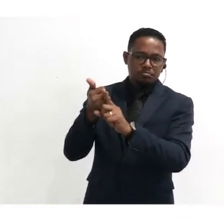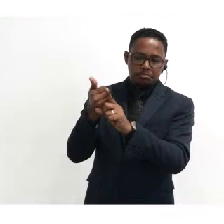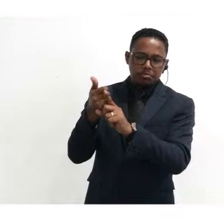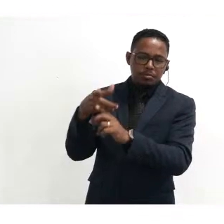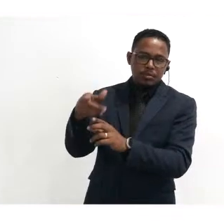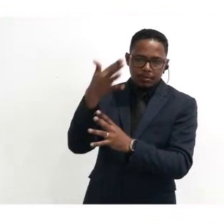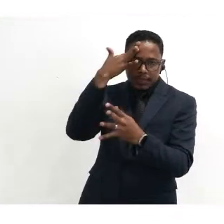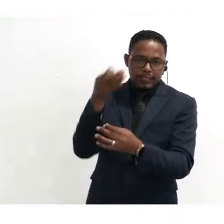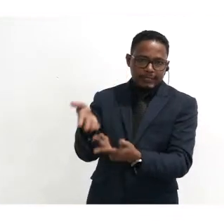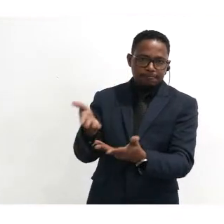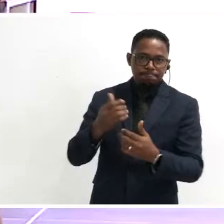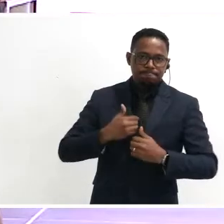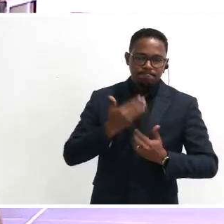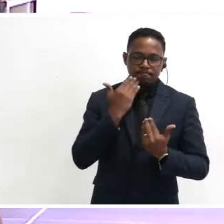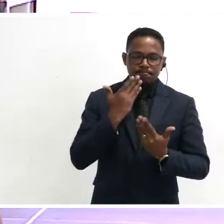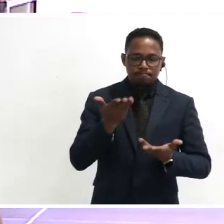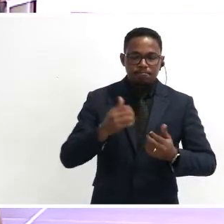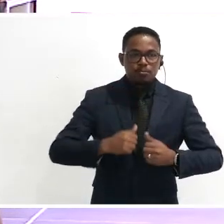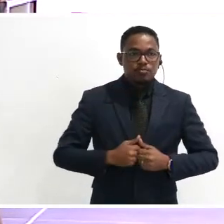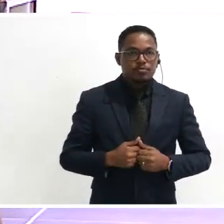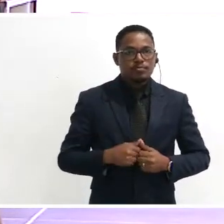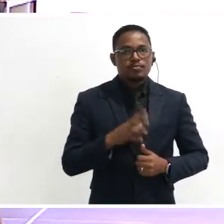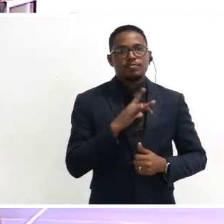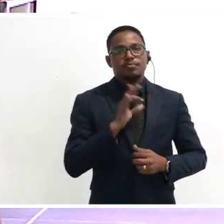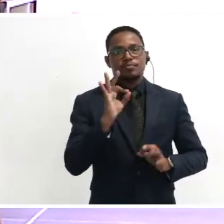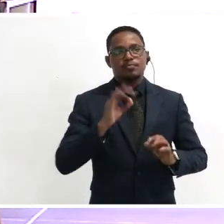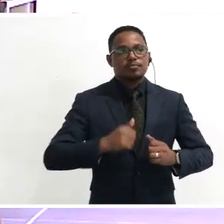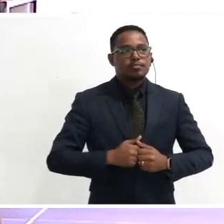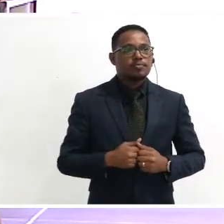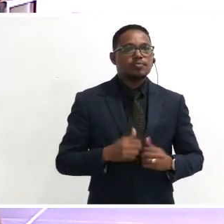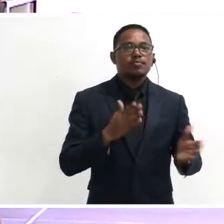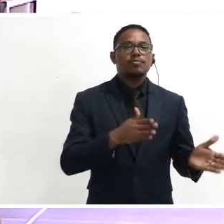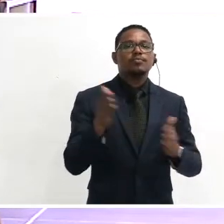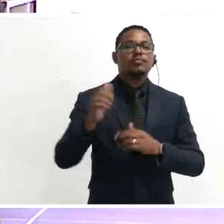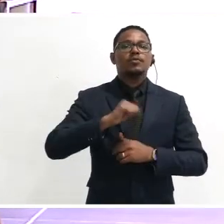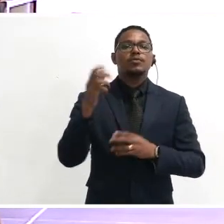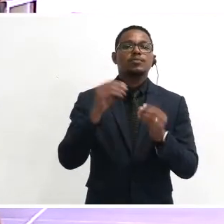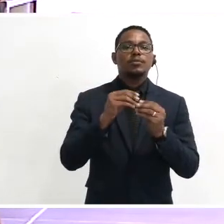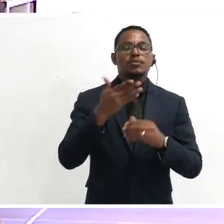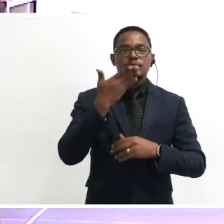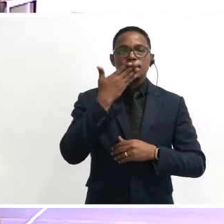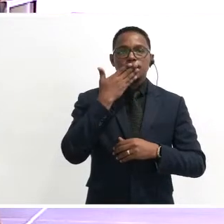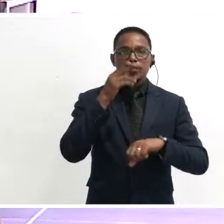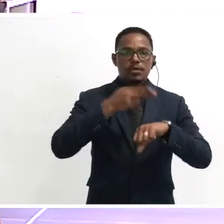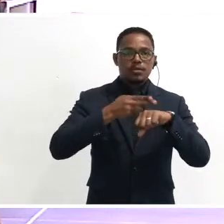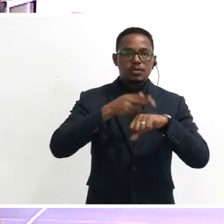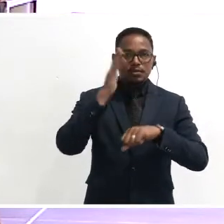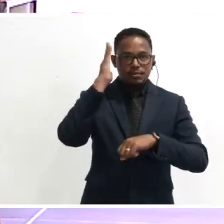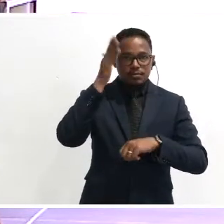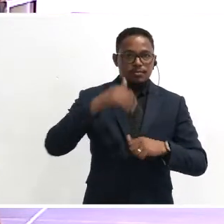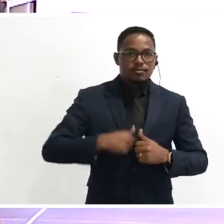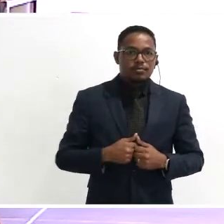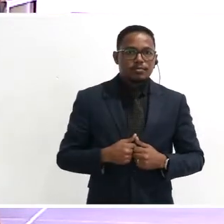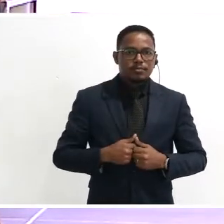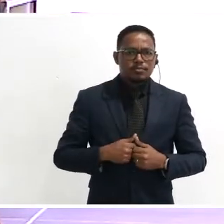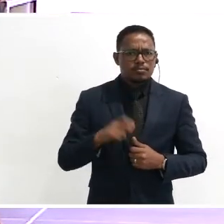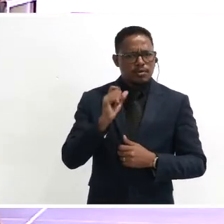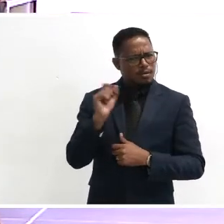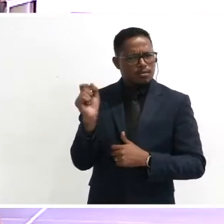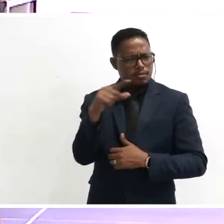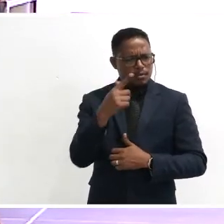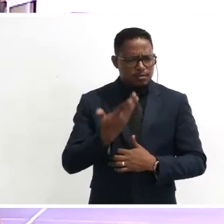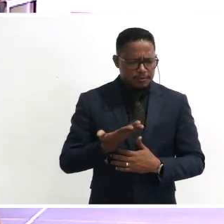Thank you. Sí, por allá había una. Sí. Buenas. Sí, mi pregunta es,